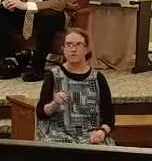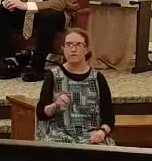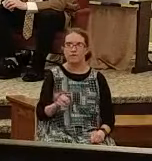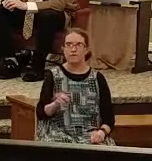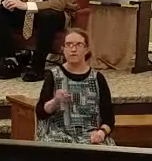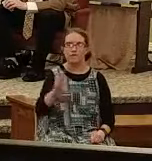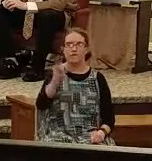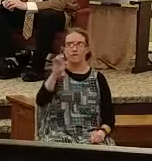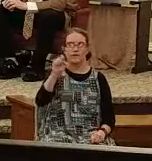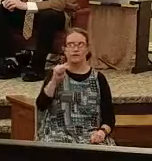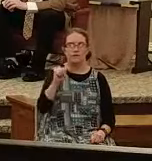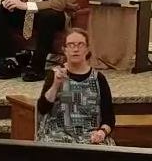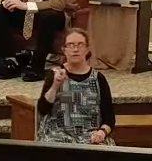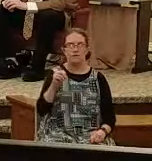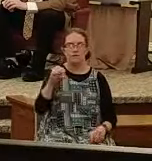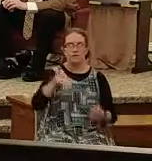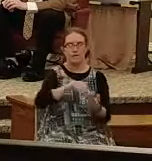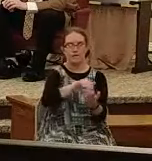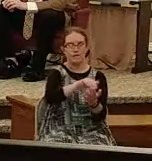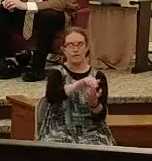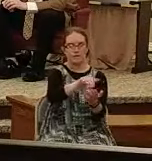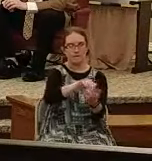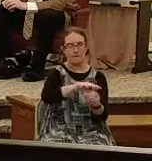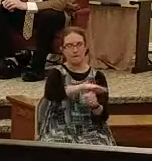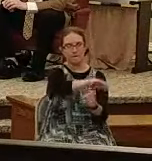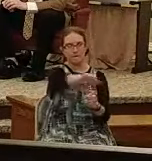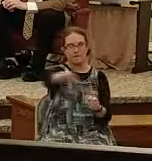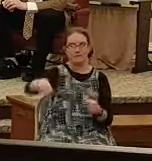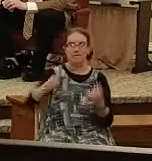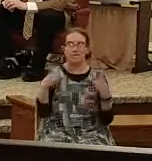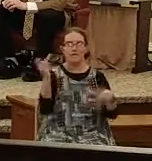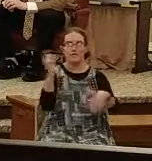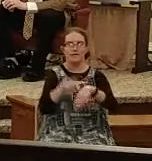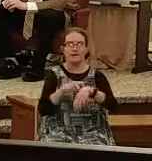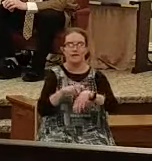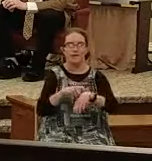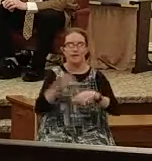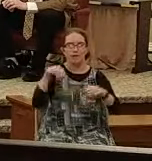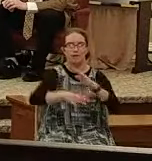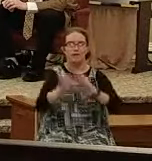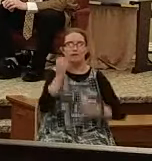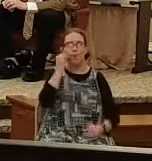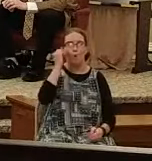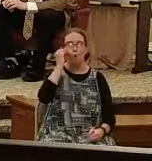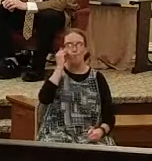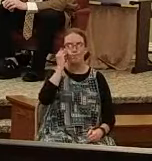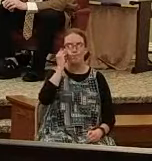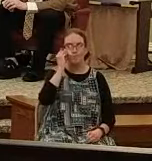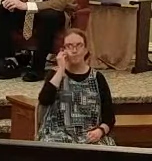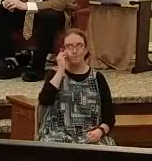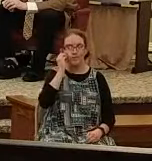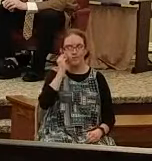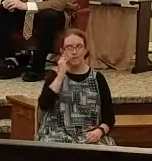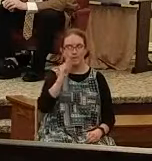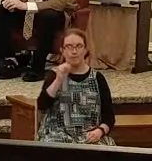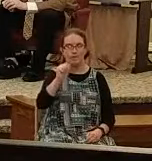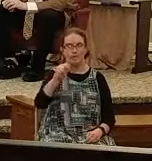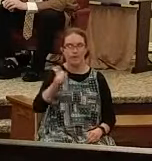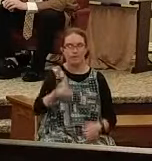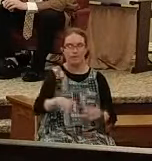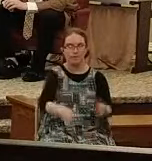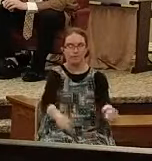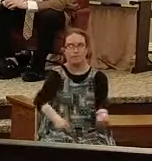Viet Cong would be in there amongst them. And many times they would go into a house and there would be a mat on the floor, and they